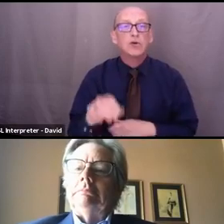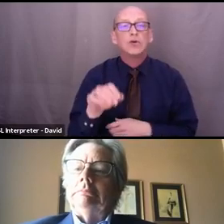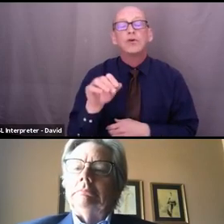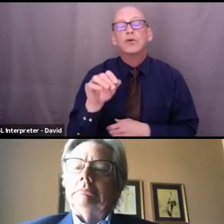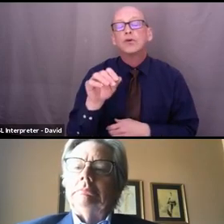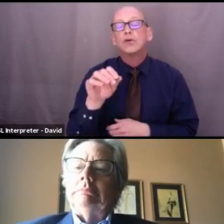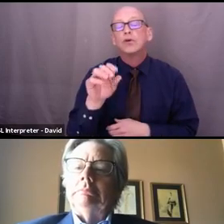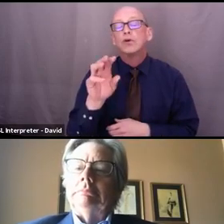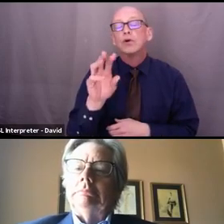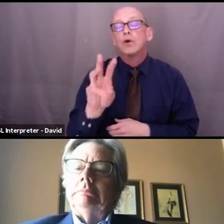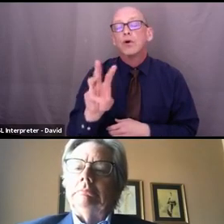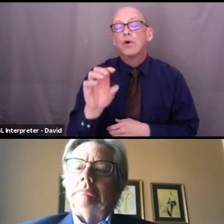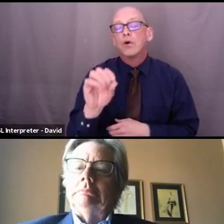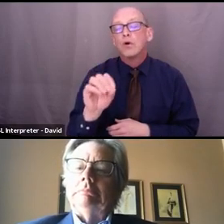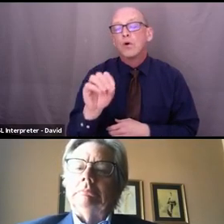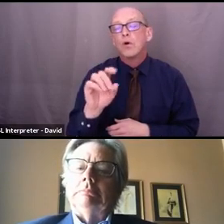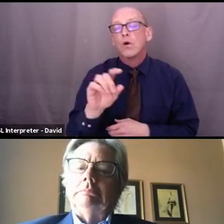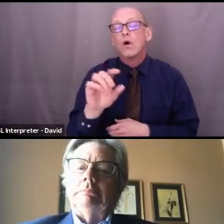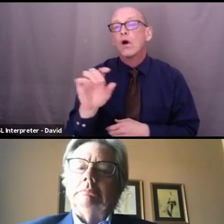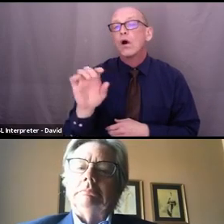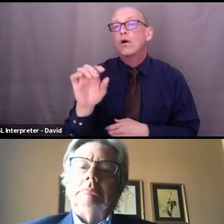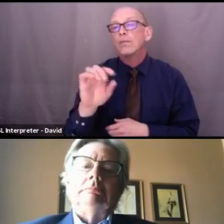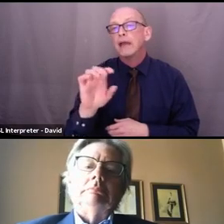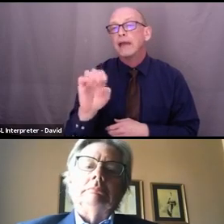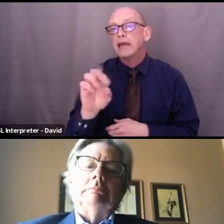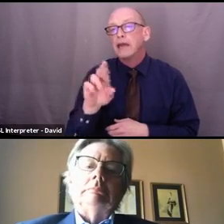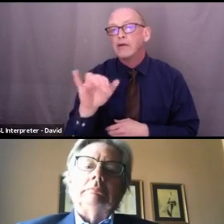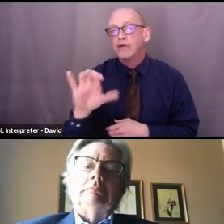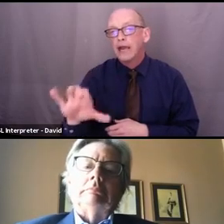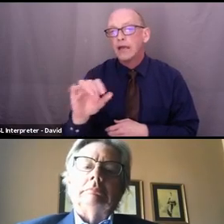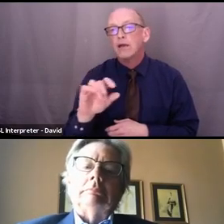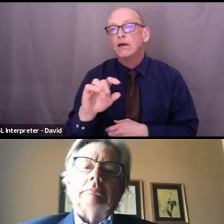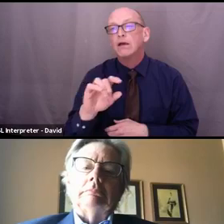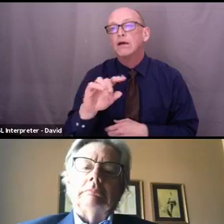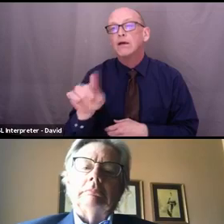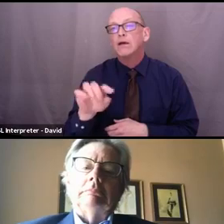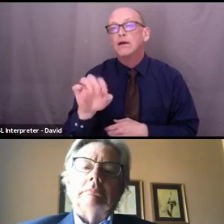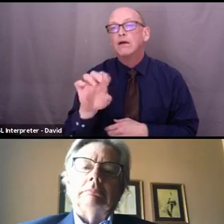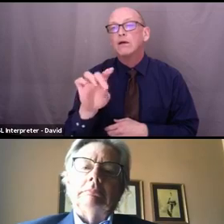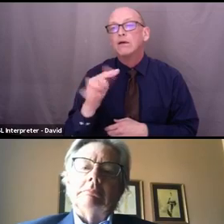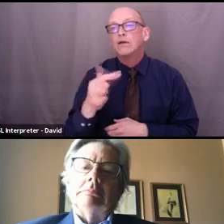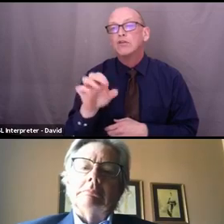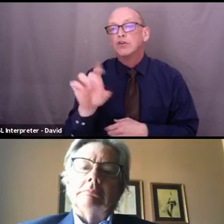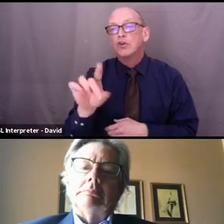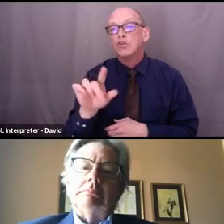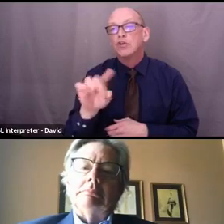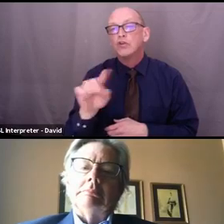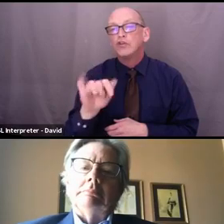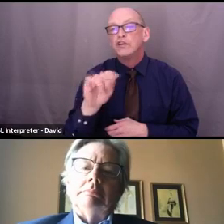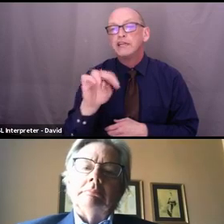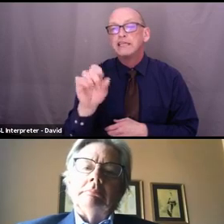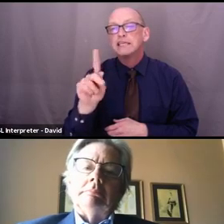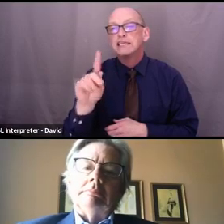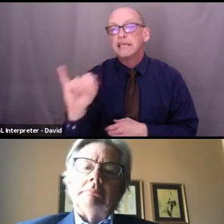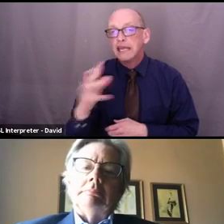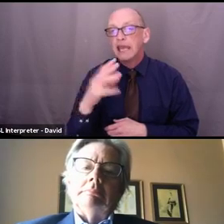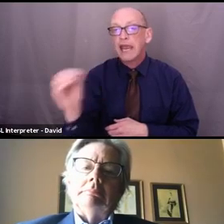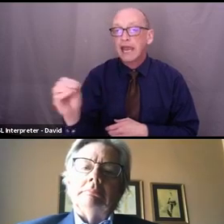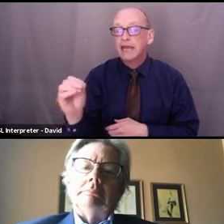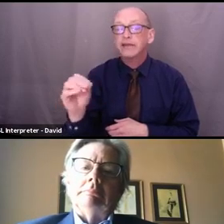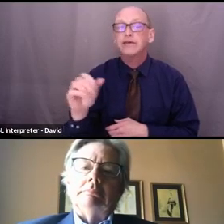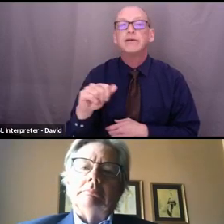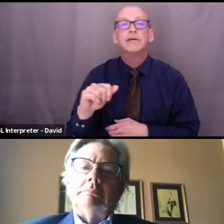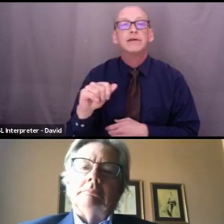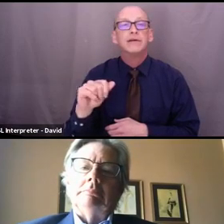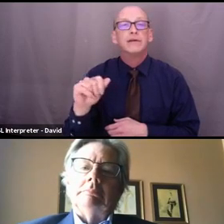you very much for the job that you've been doing, and our testing partner, Quest, as Pete and Tina also